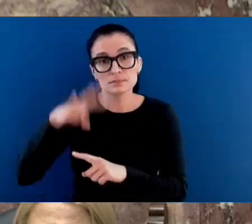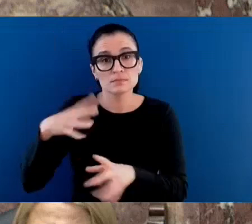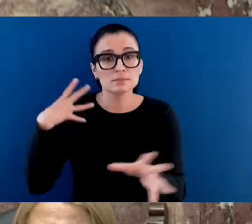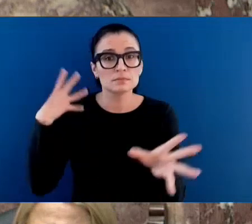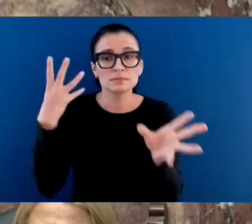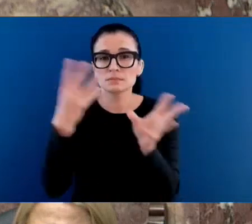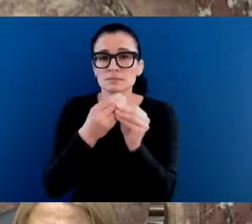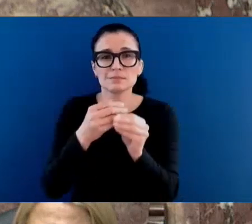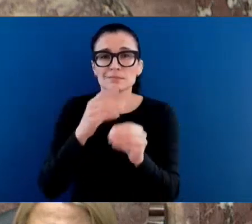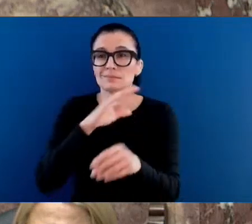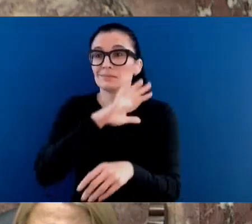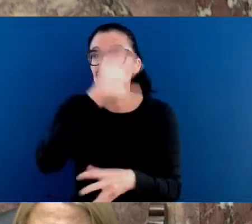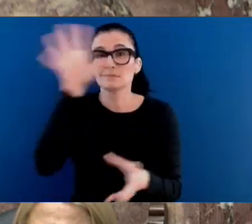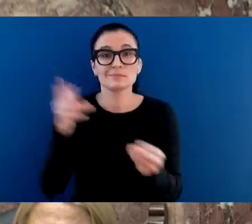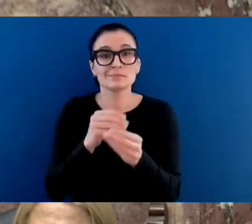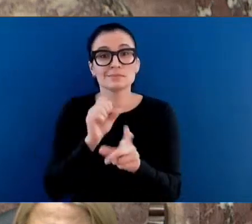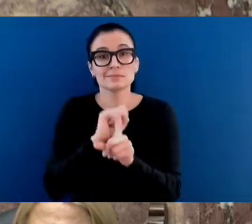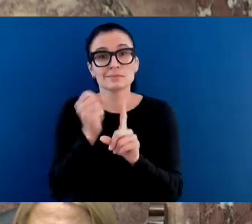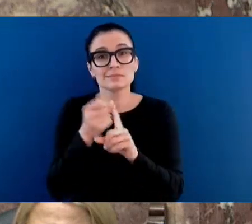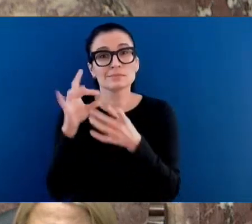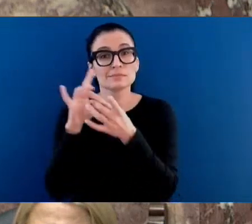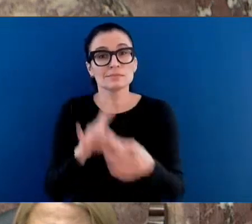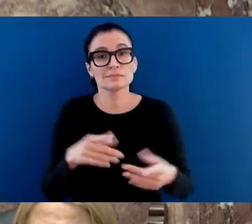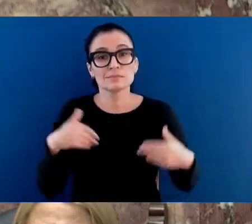why we are working so